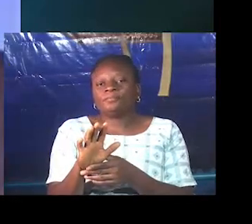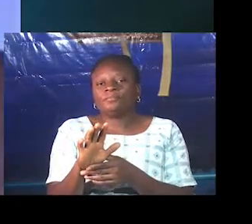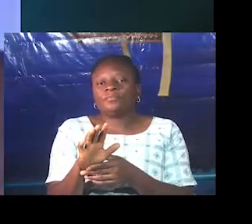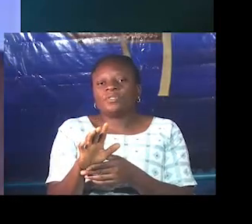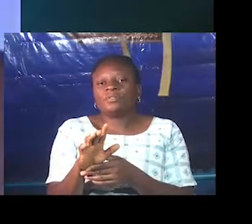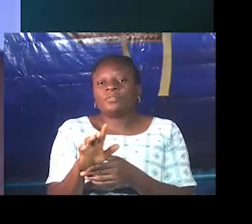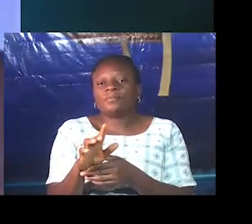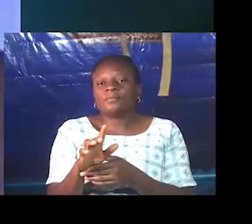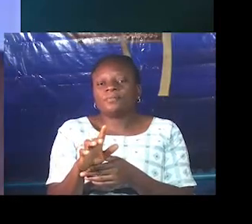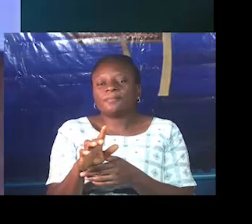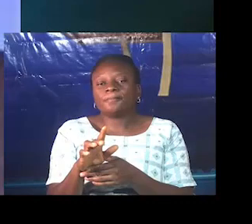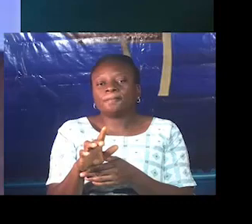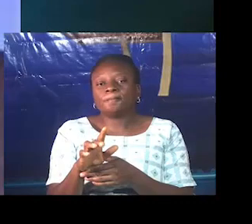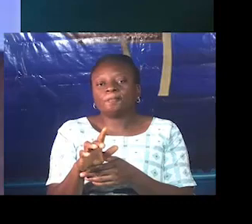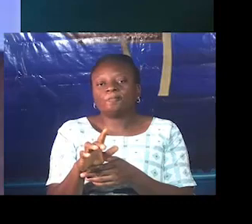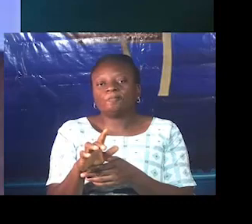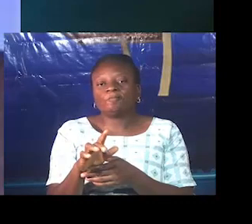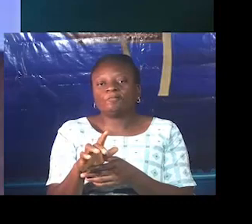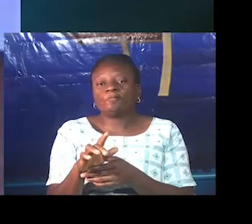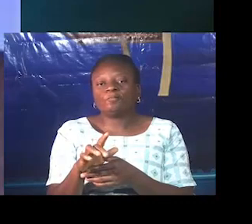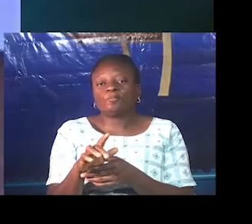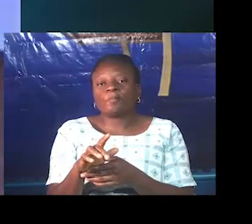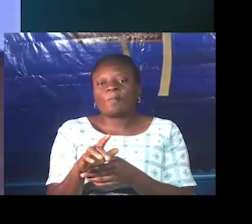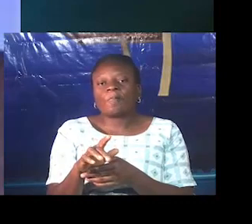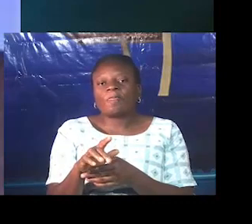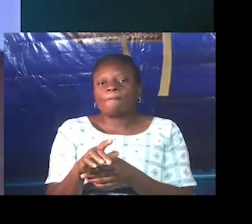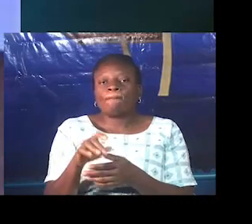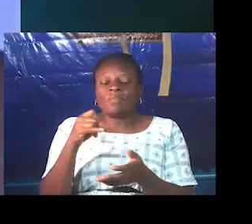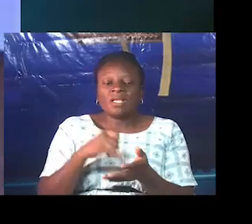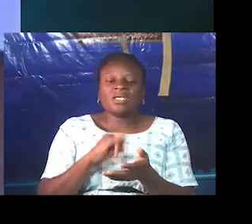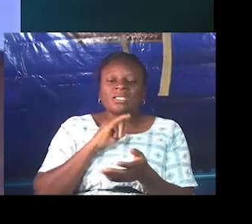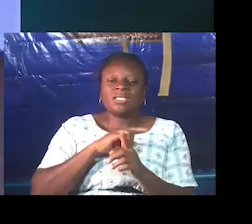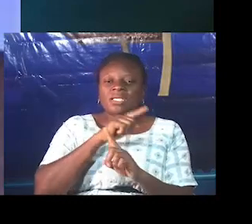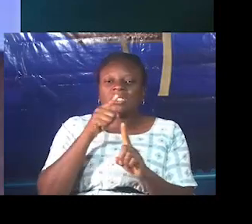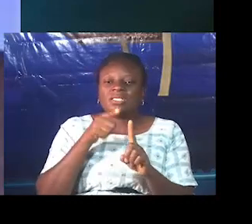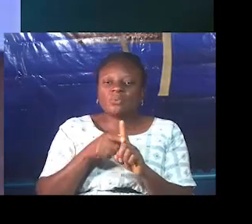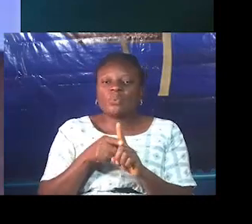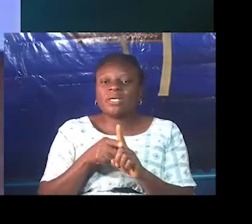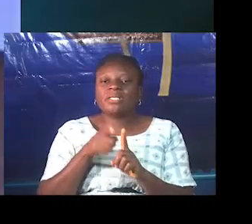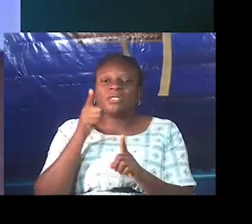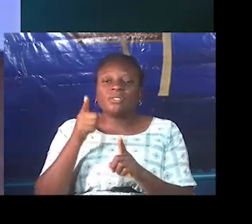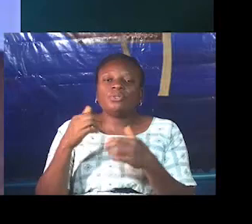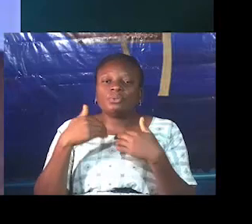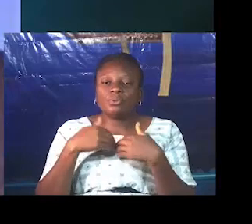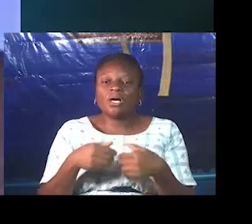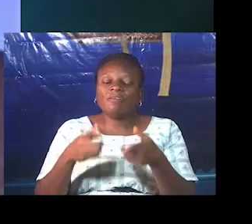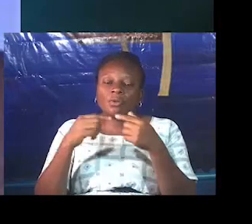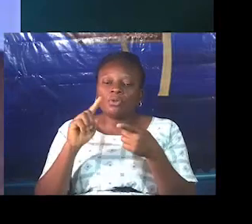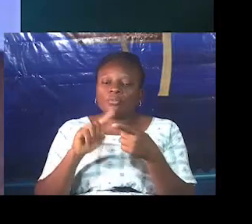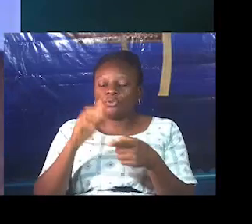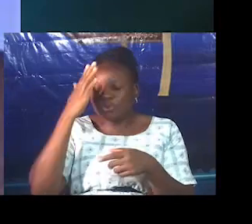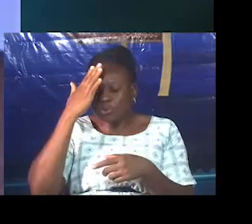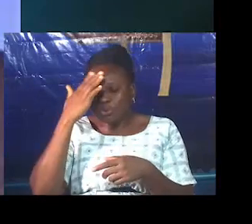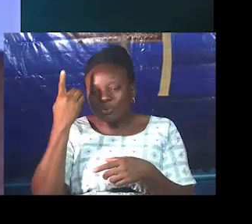Ghost, which is given unto us. Now you see, it is when you have come to know the leading of the Holy Ghost over